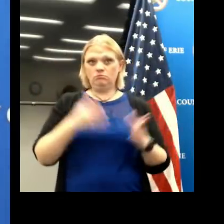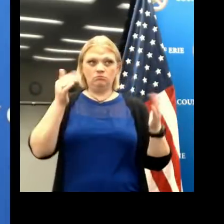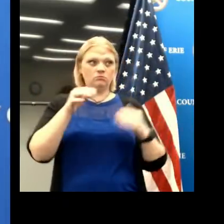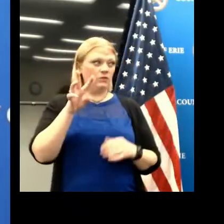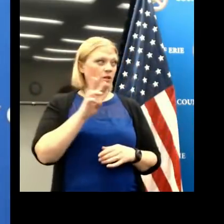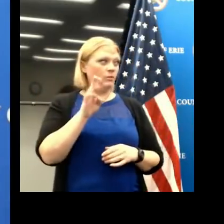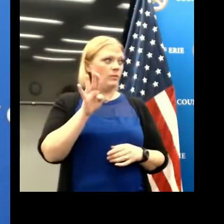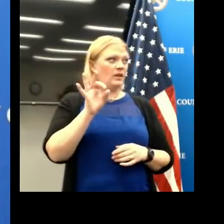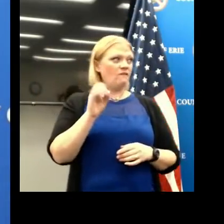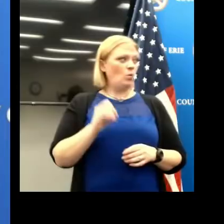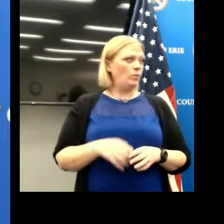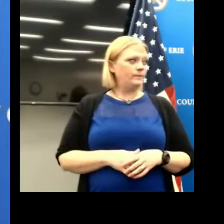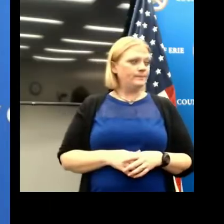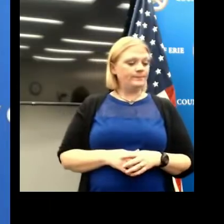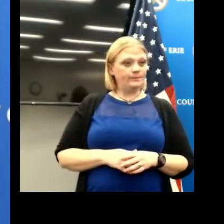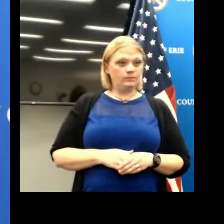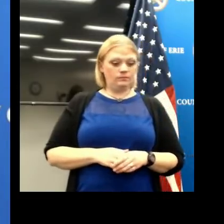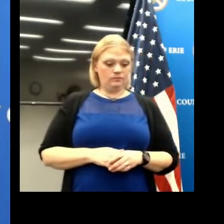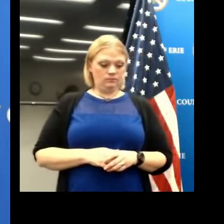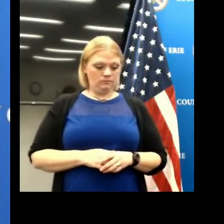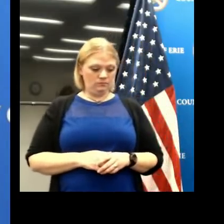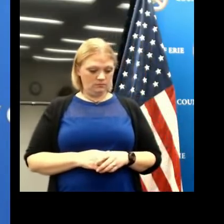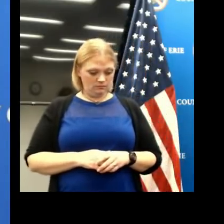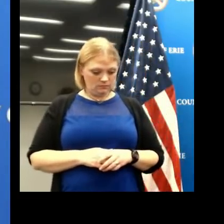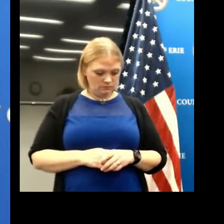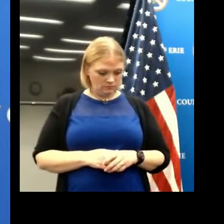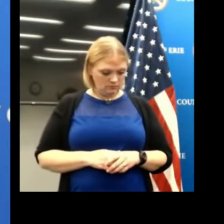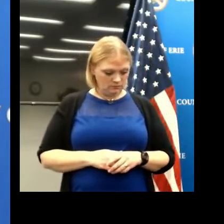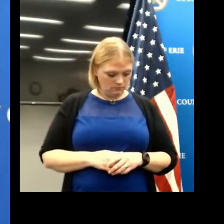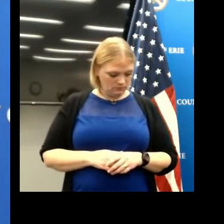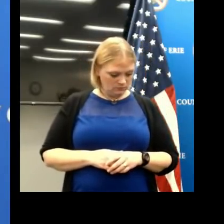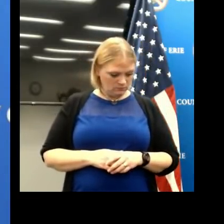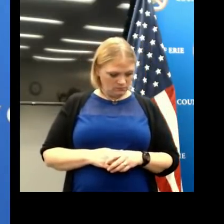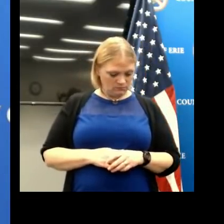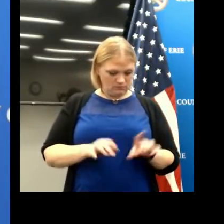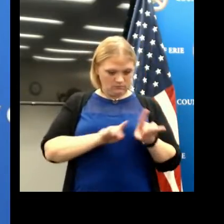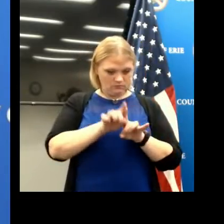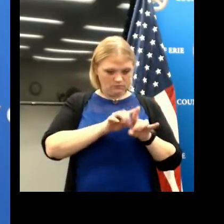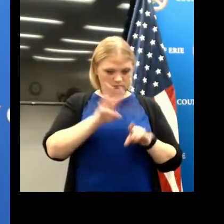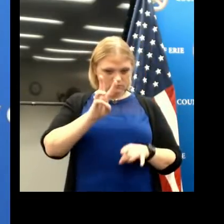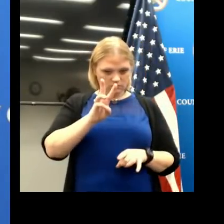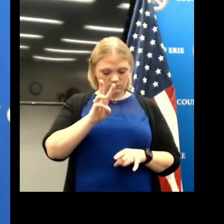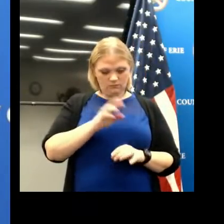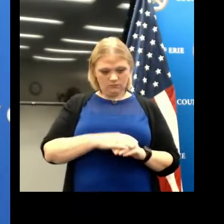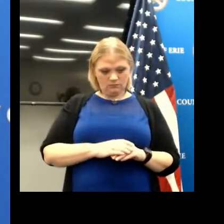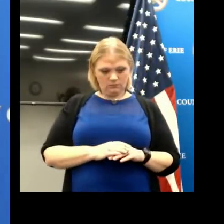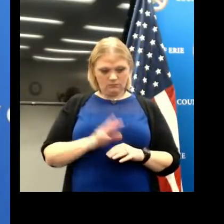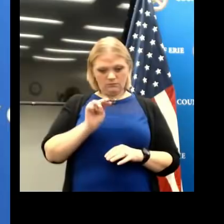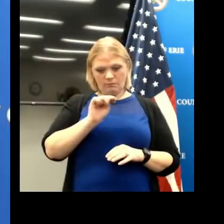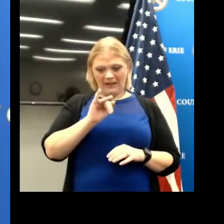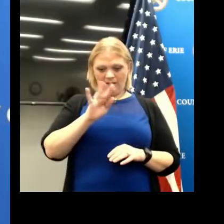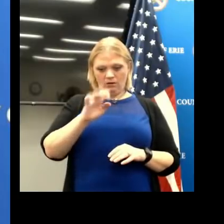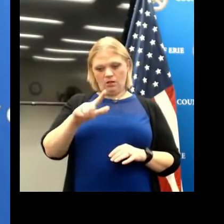WBFO, Mike Desmond. Just make sure you're *6, Michael, to unmute your phone.